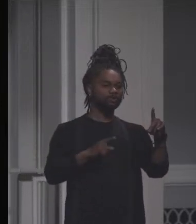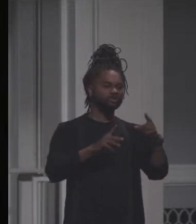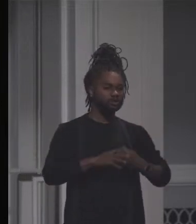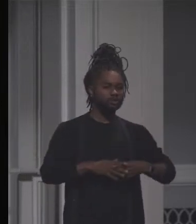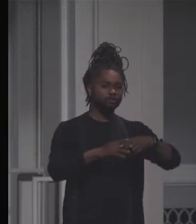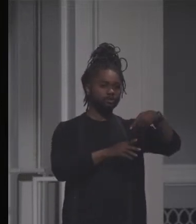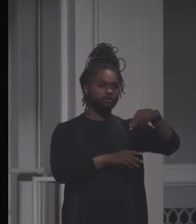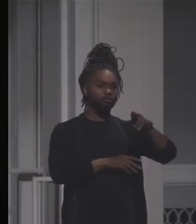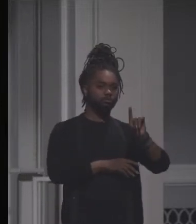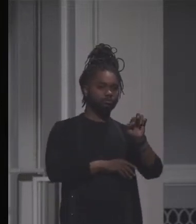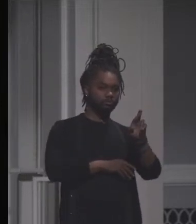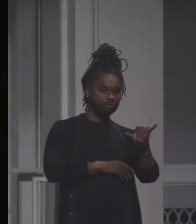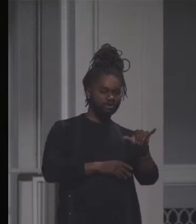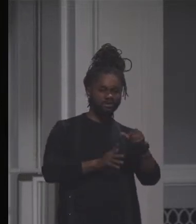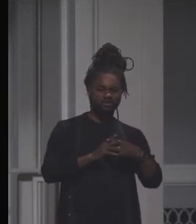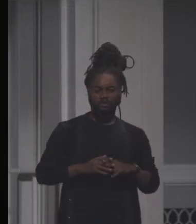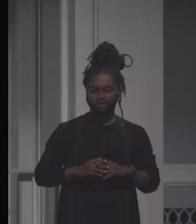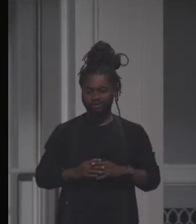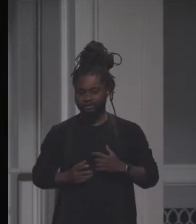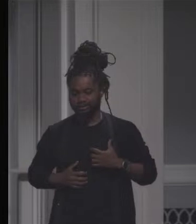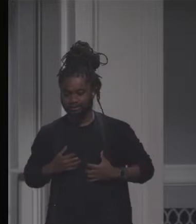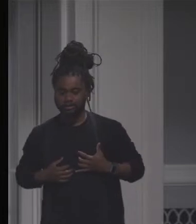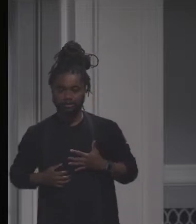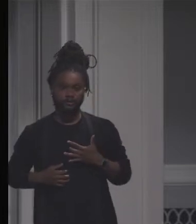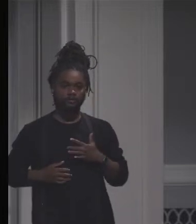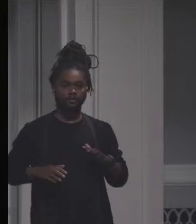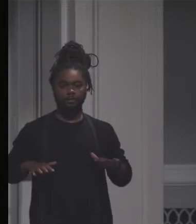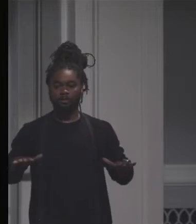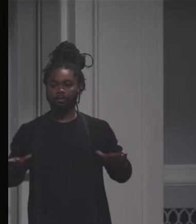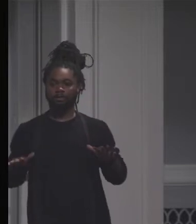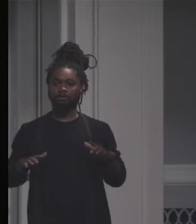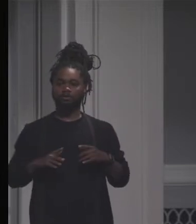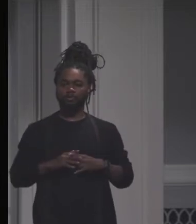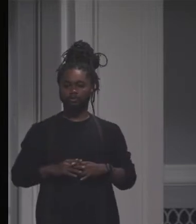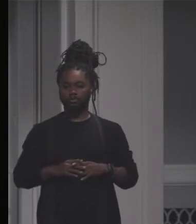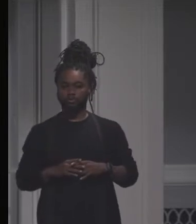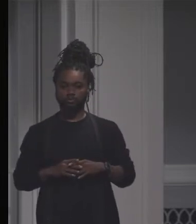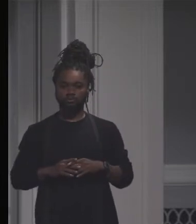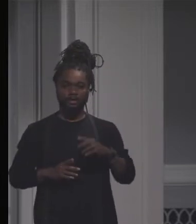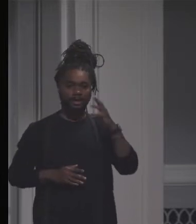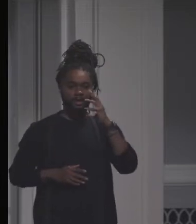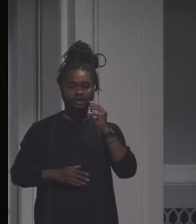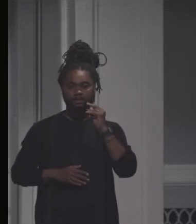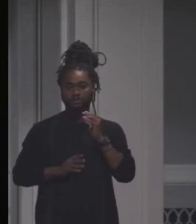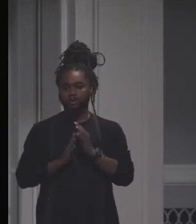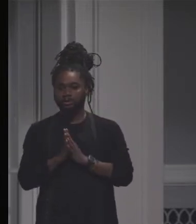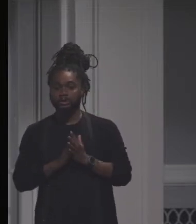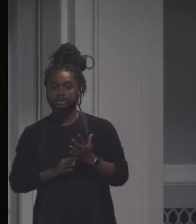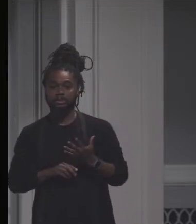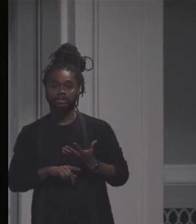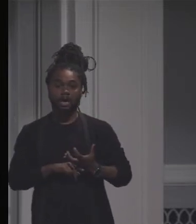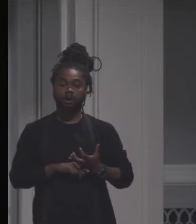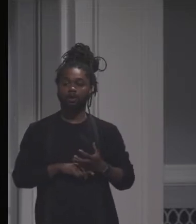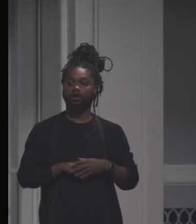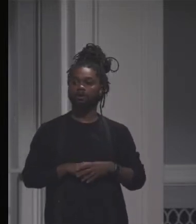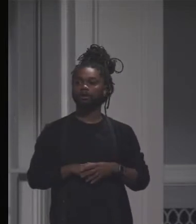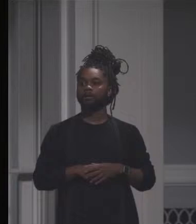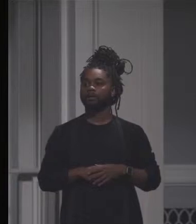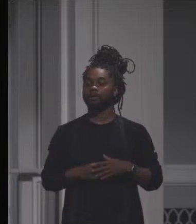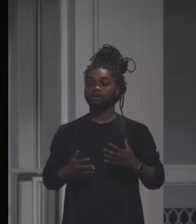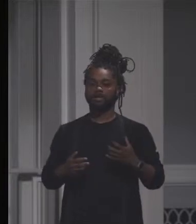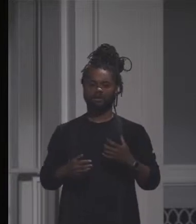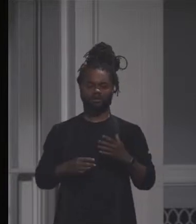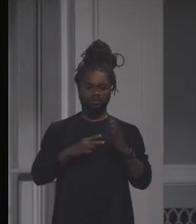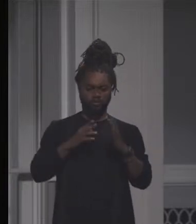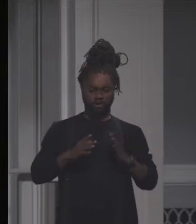and starts to have these weird feelings, as she first begins to experience desire, the reader feels them